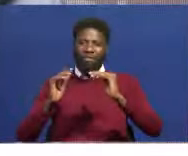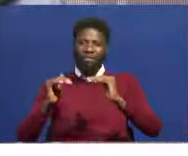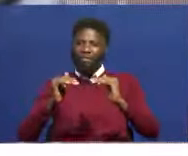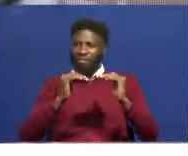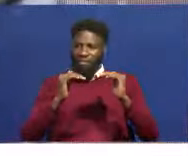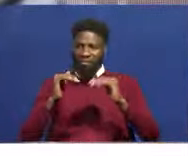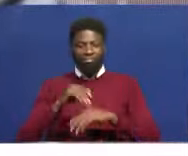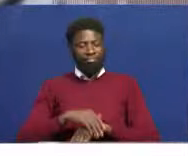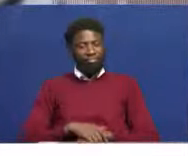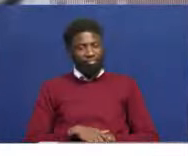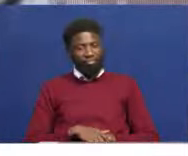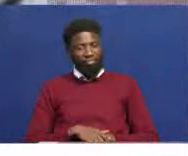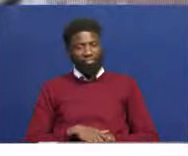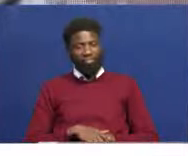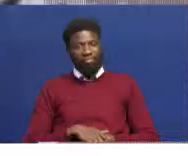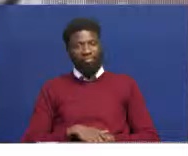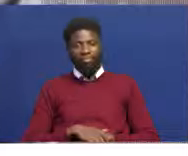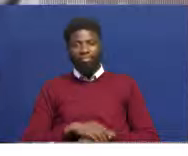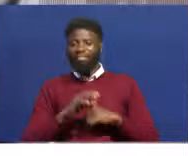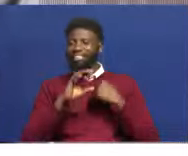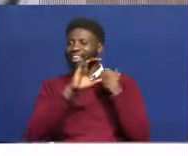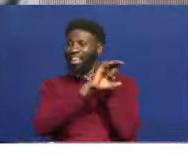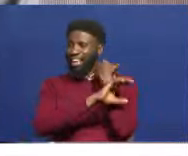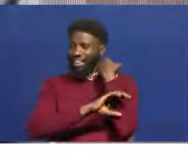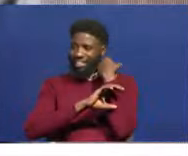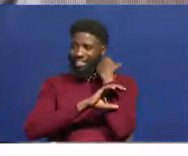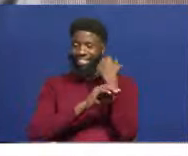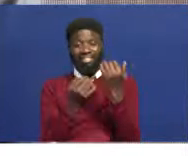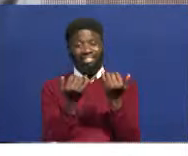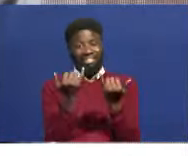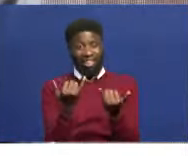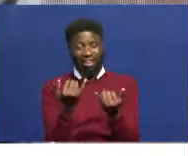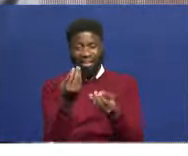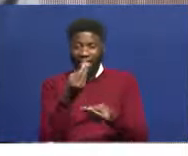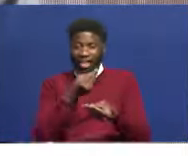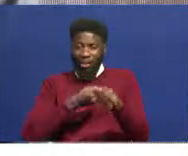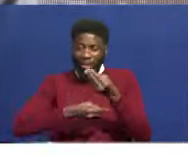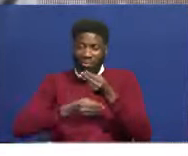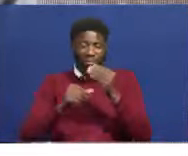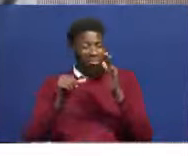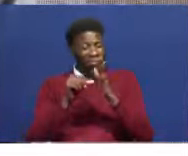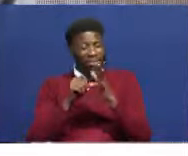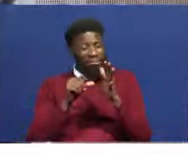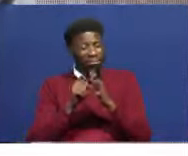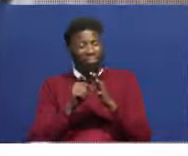The country is in a severe economic crisis,